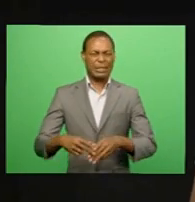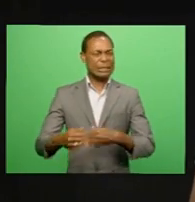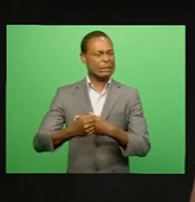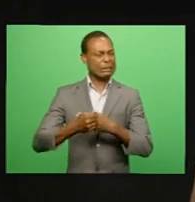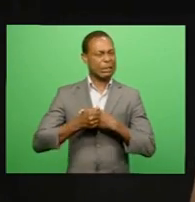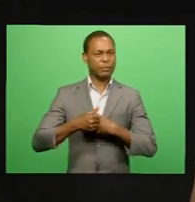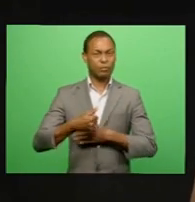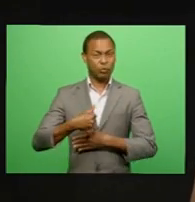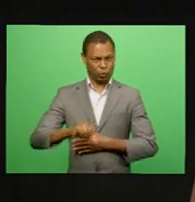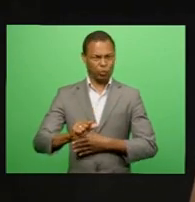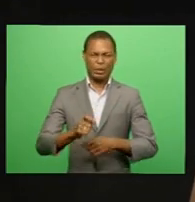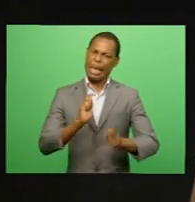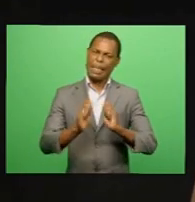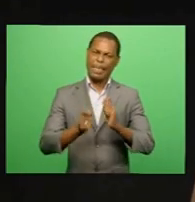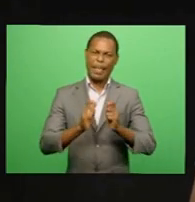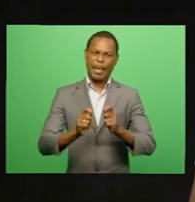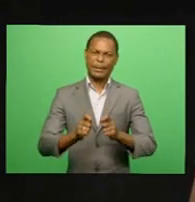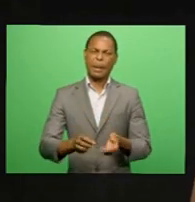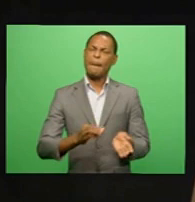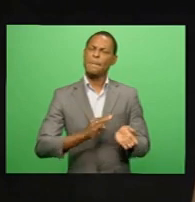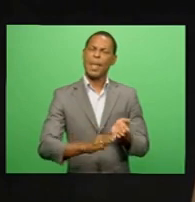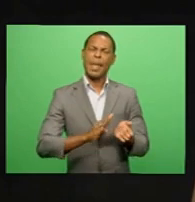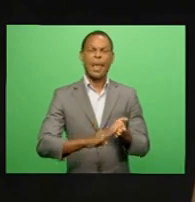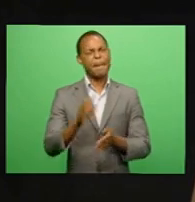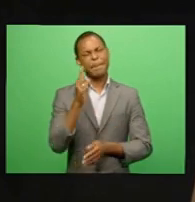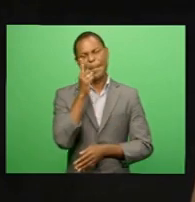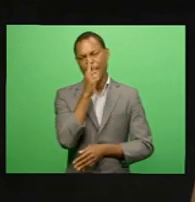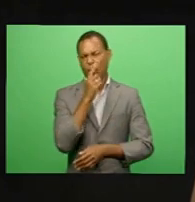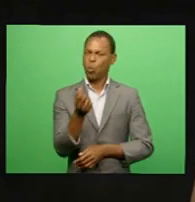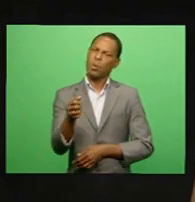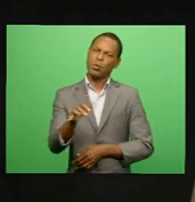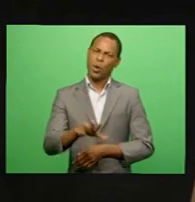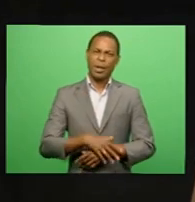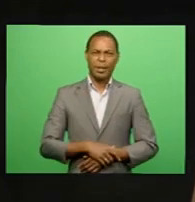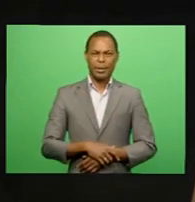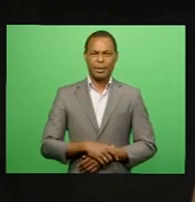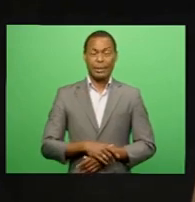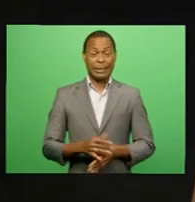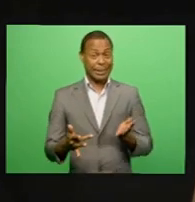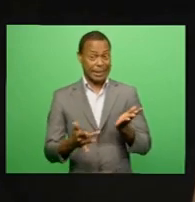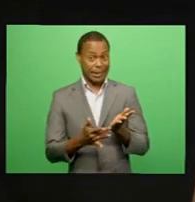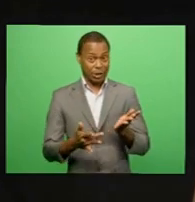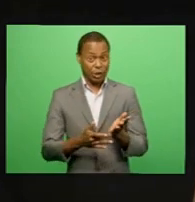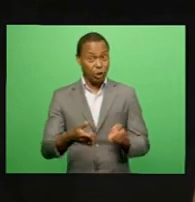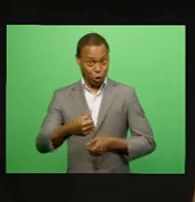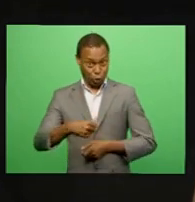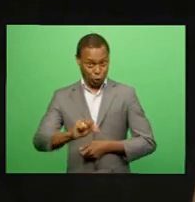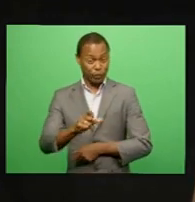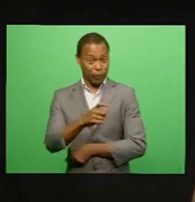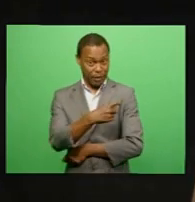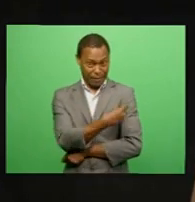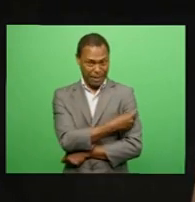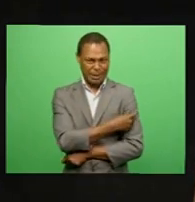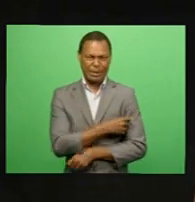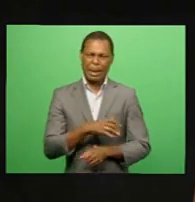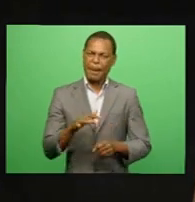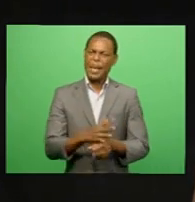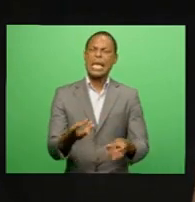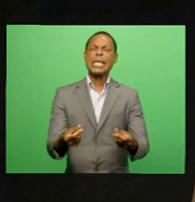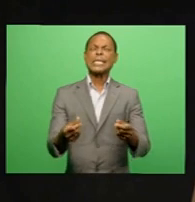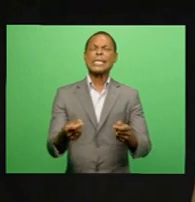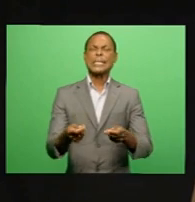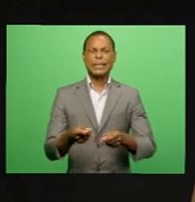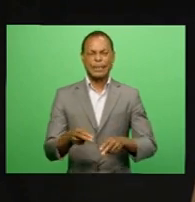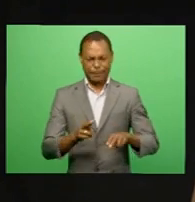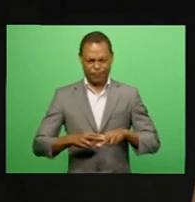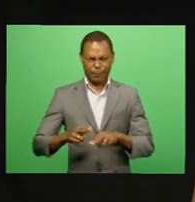as it has been tested on millions of people. The technology used for the vaccine will make it easier for Fiji to roll